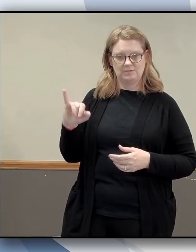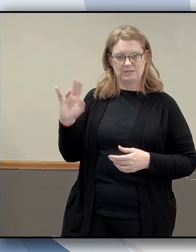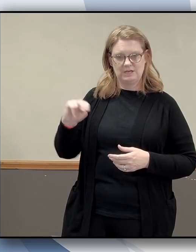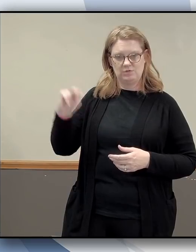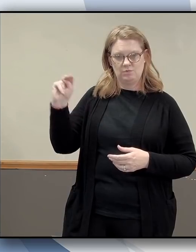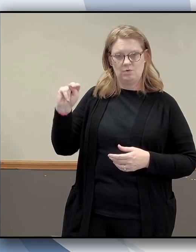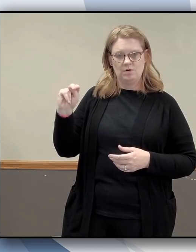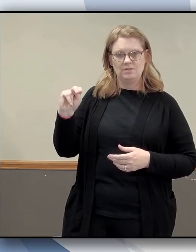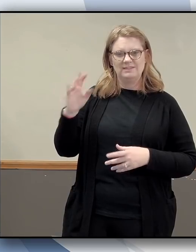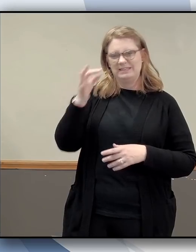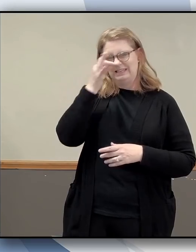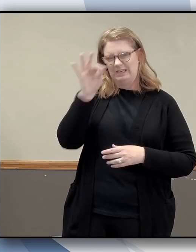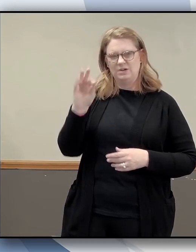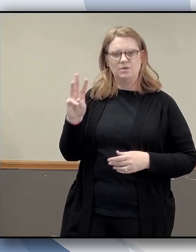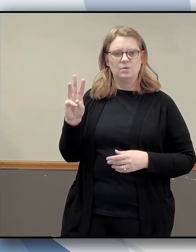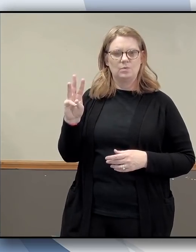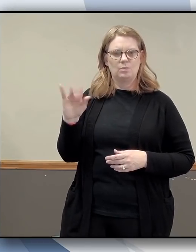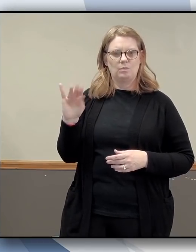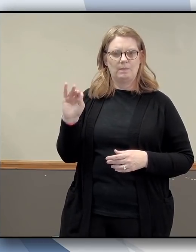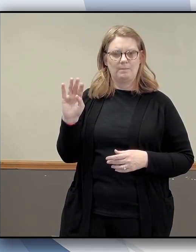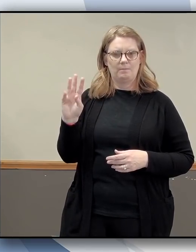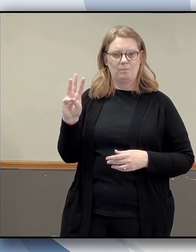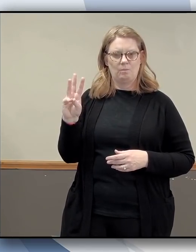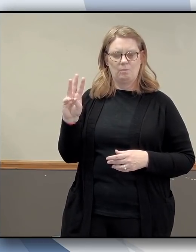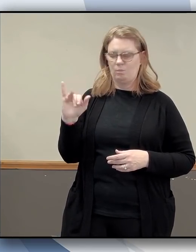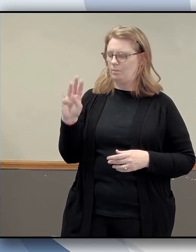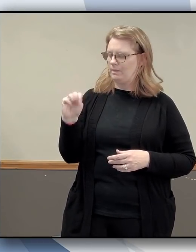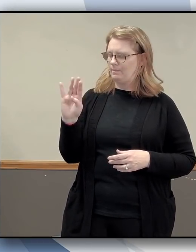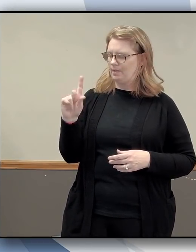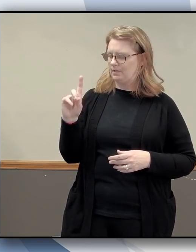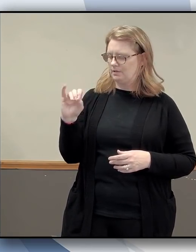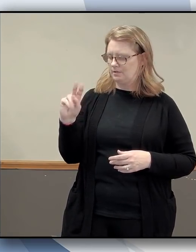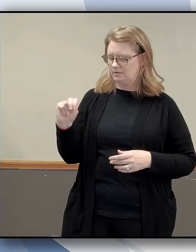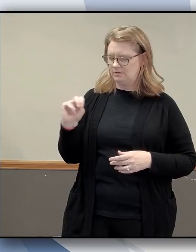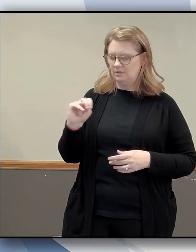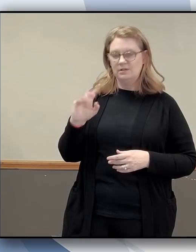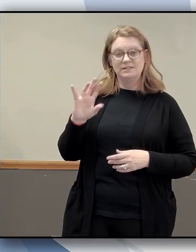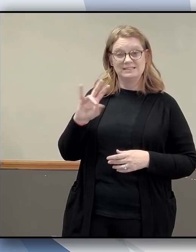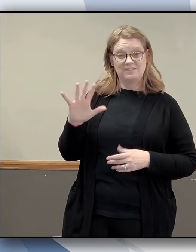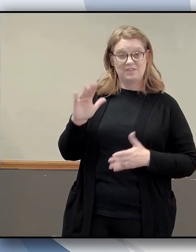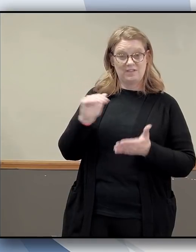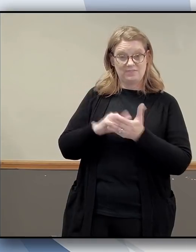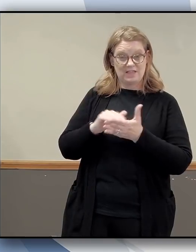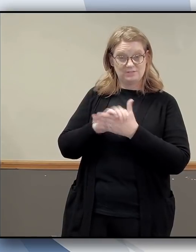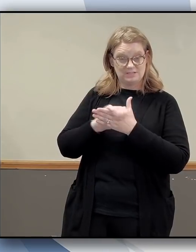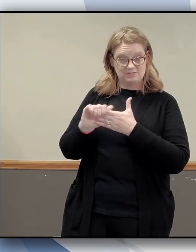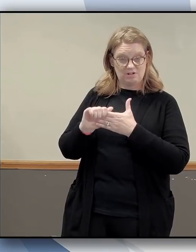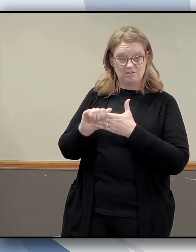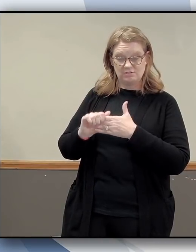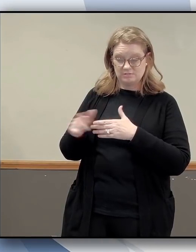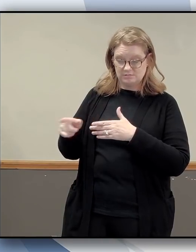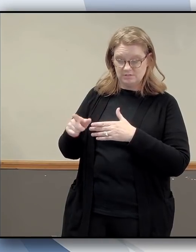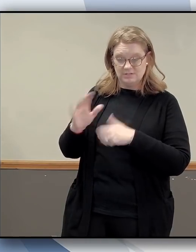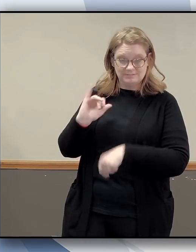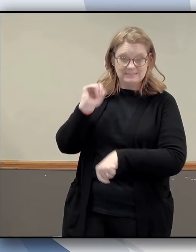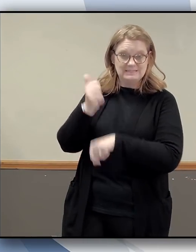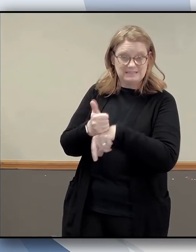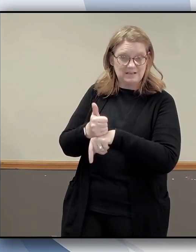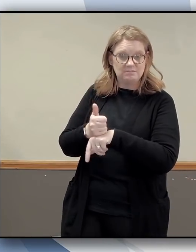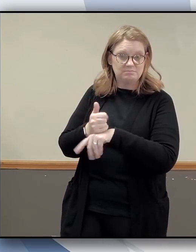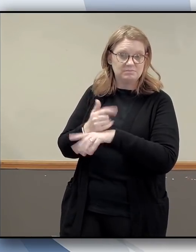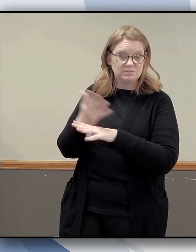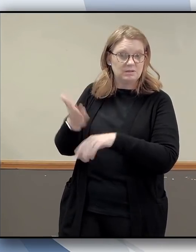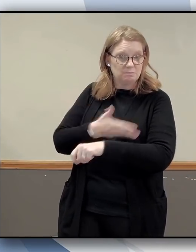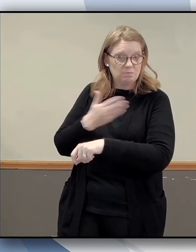near Wimbledon. And these schools were each awarded up to $75,000 to build a comprehensive strategy to improve children's behavioral